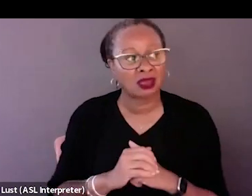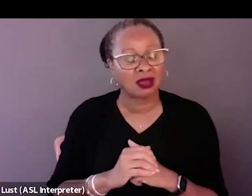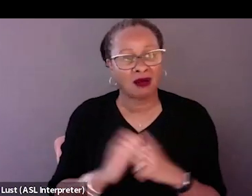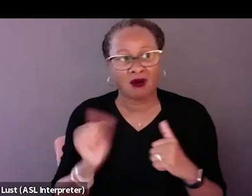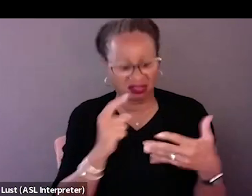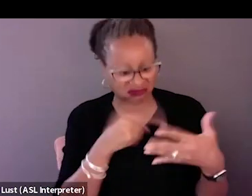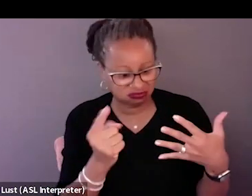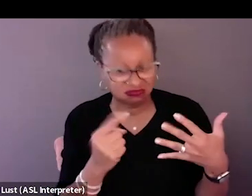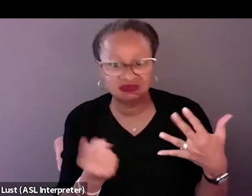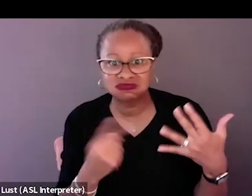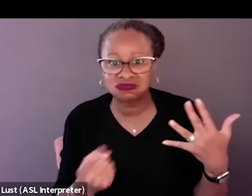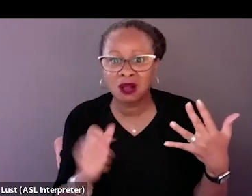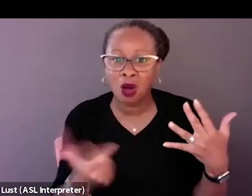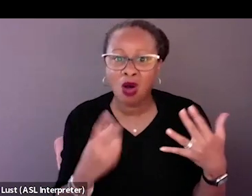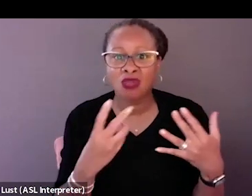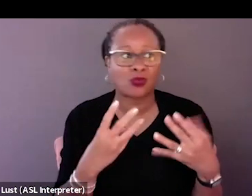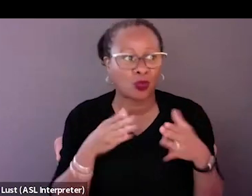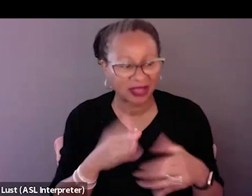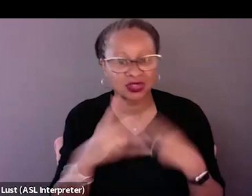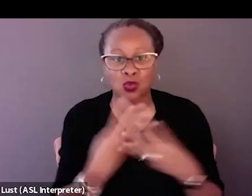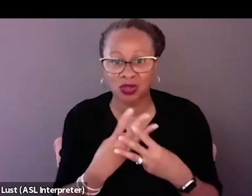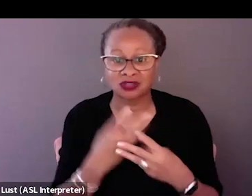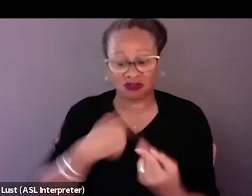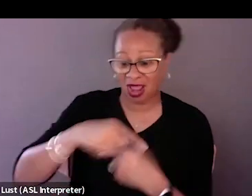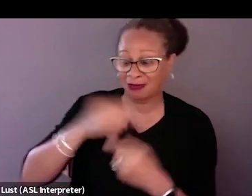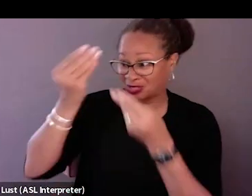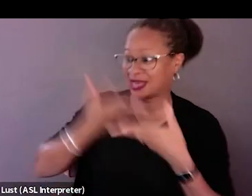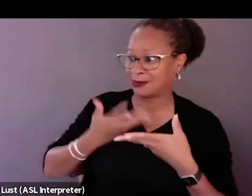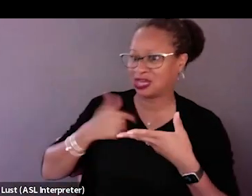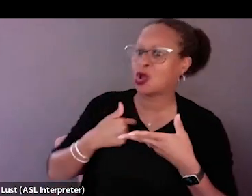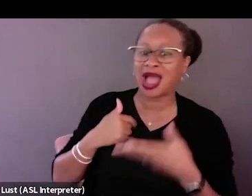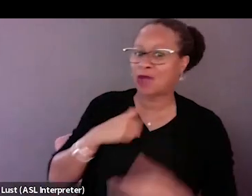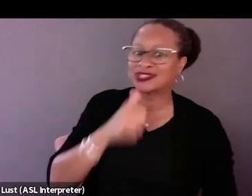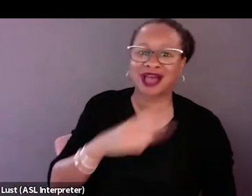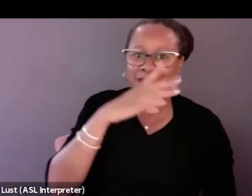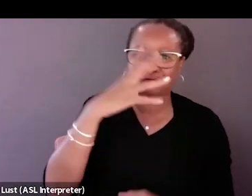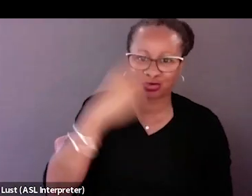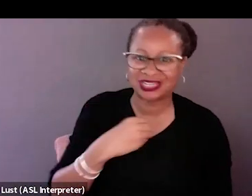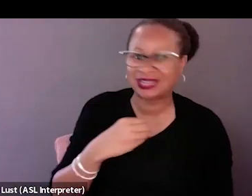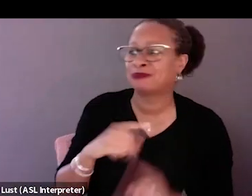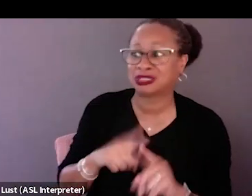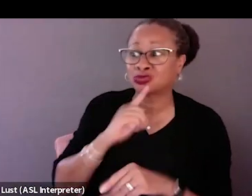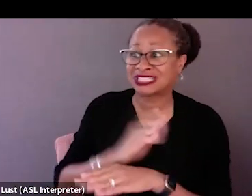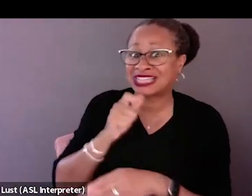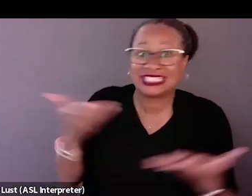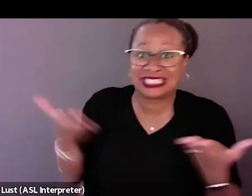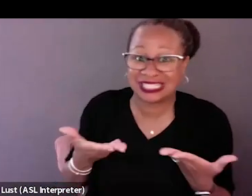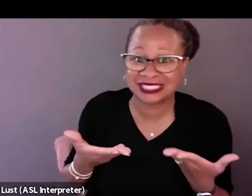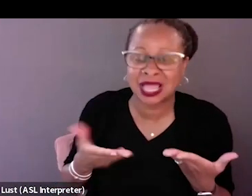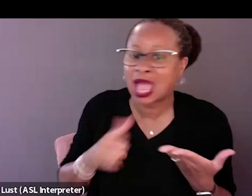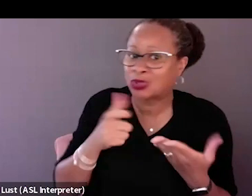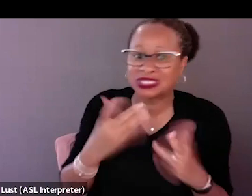the insidious ways that the world around me was telling me that not only was I not pretty, but I didn't really even exist. Like I was